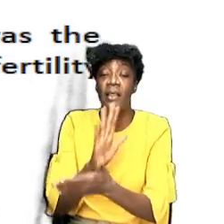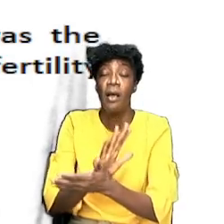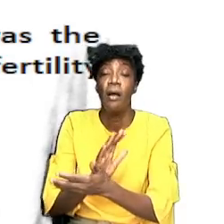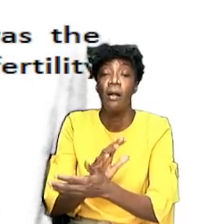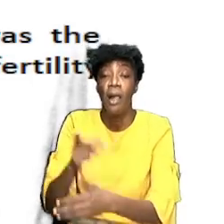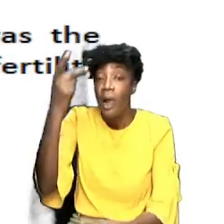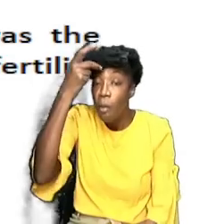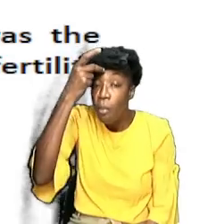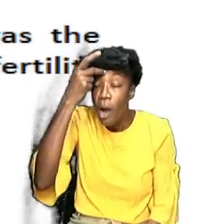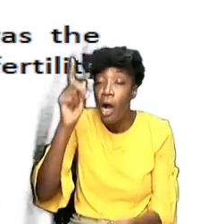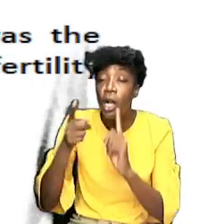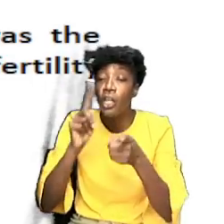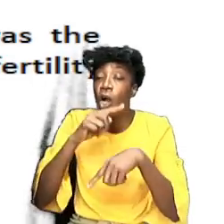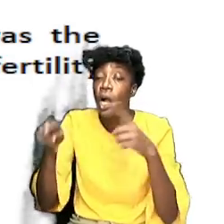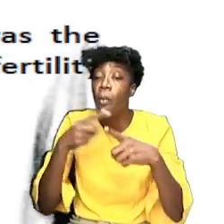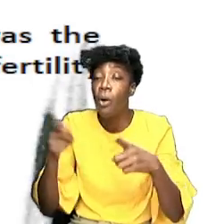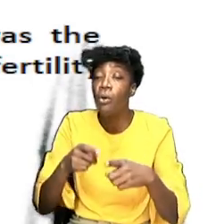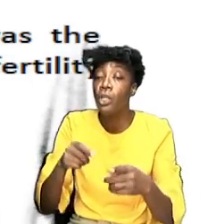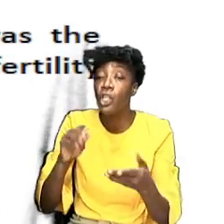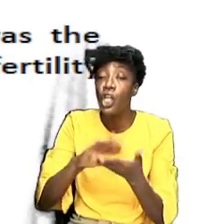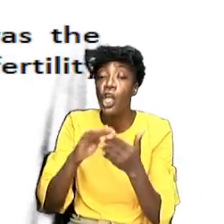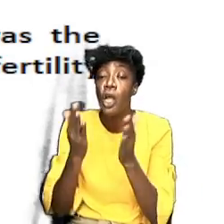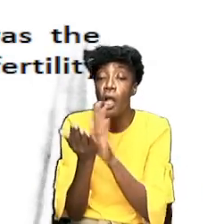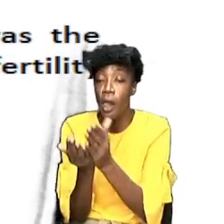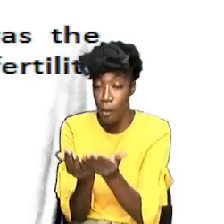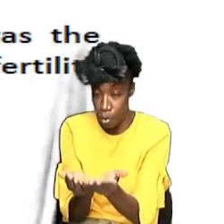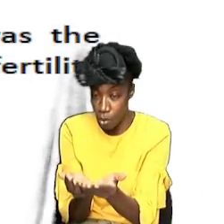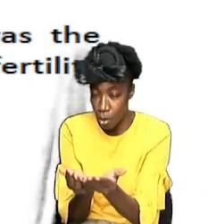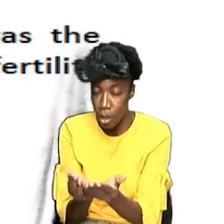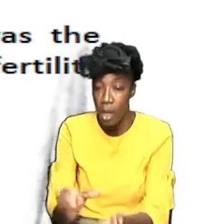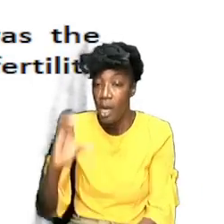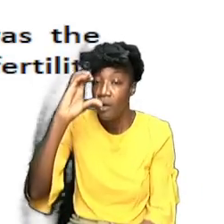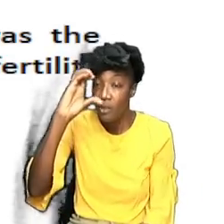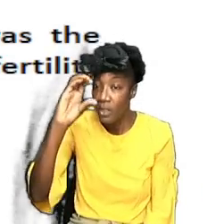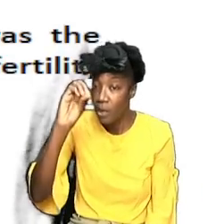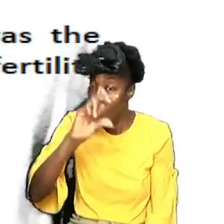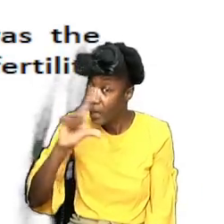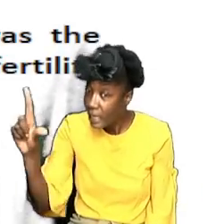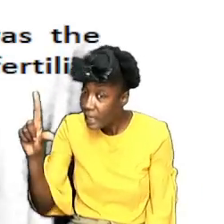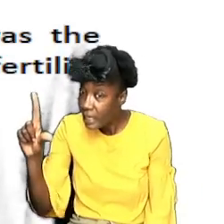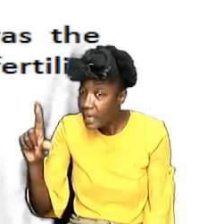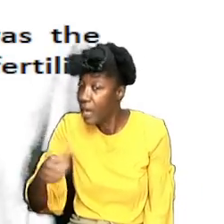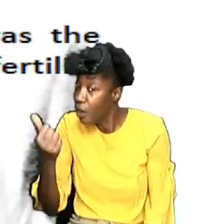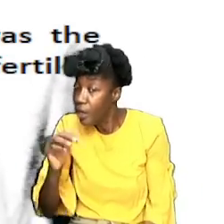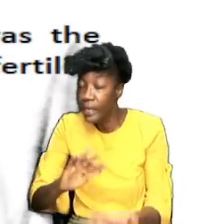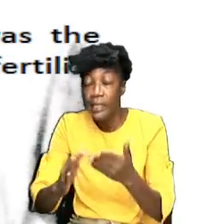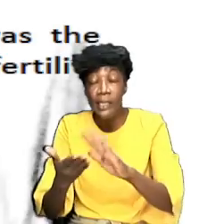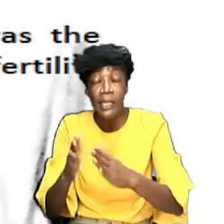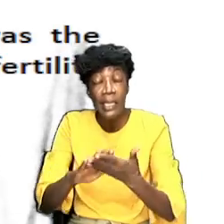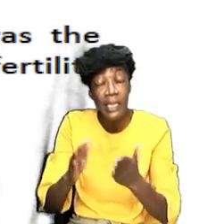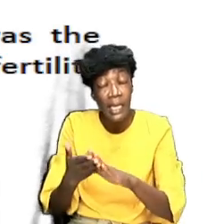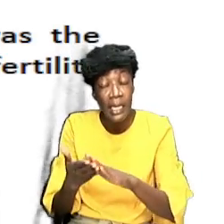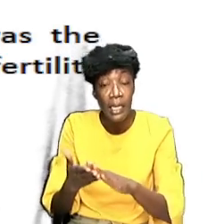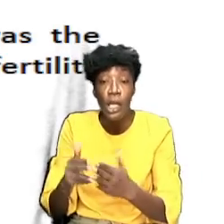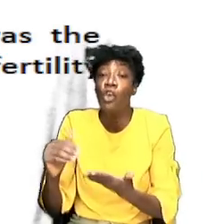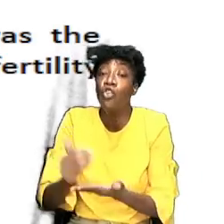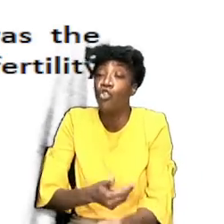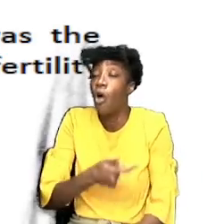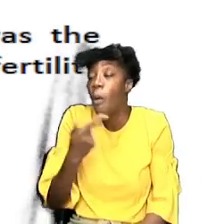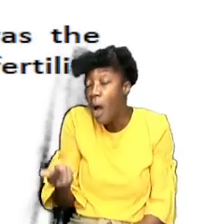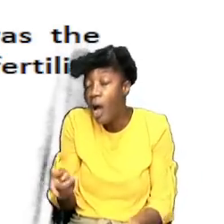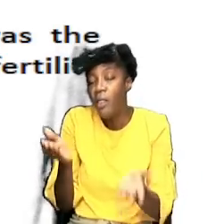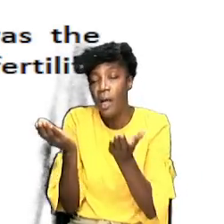about in the book of Colossians to the church of Laodicea. As a matter of fact, in some manuscripts, it's